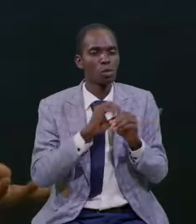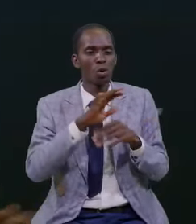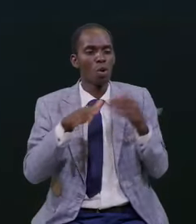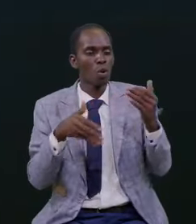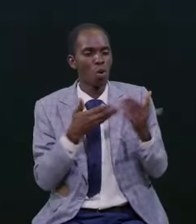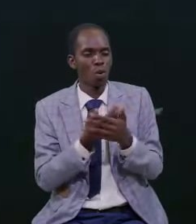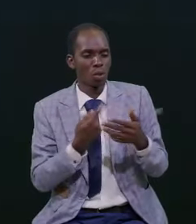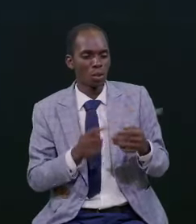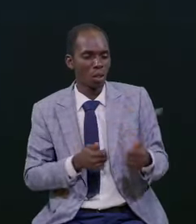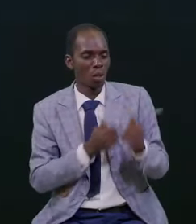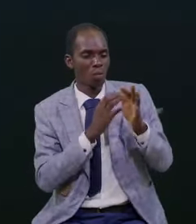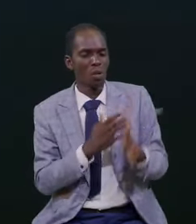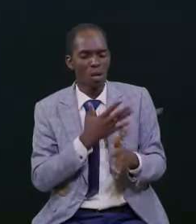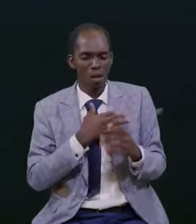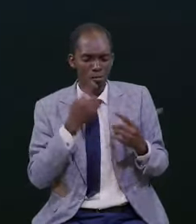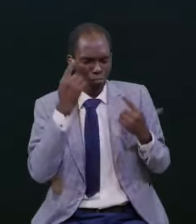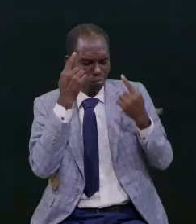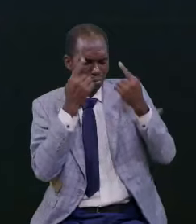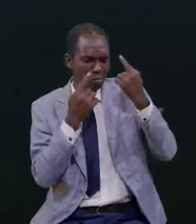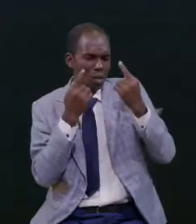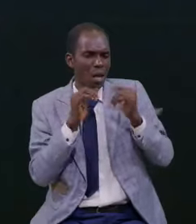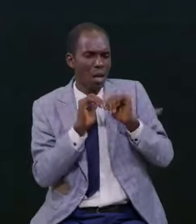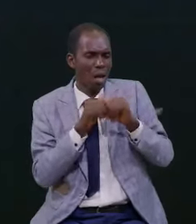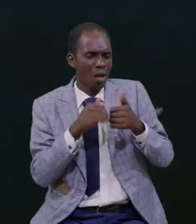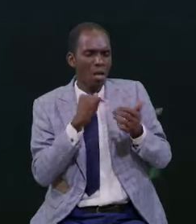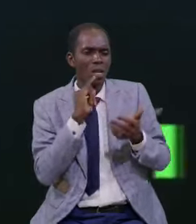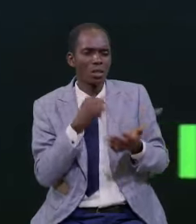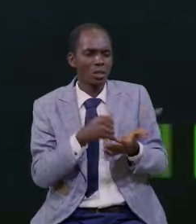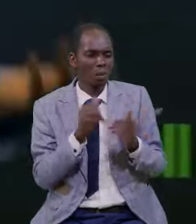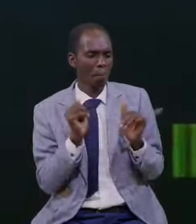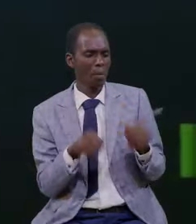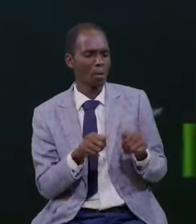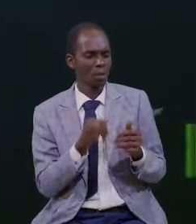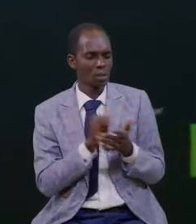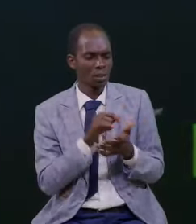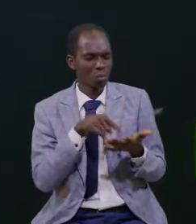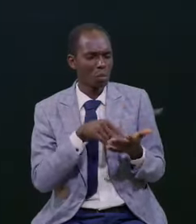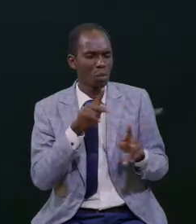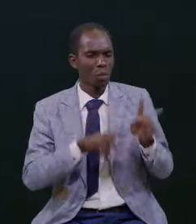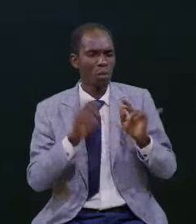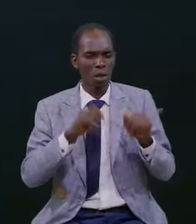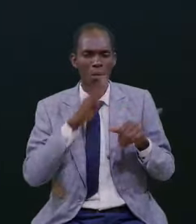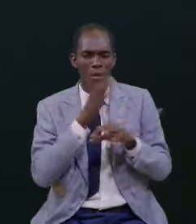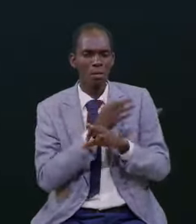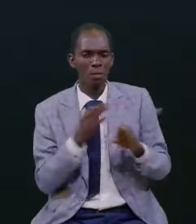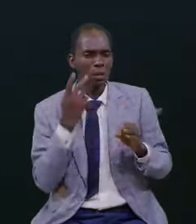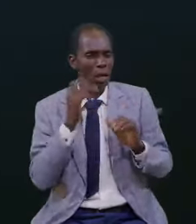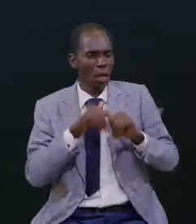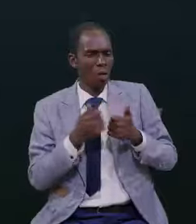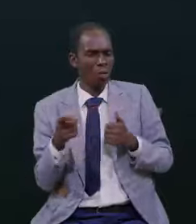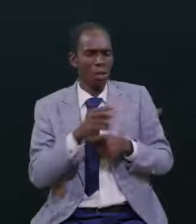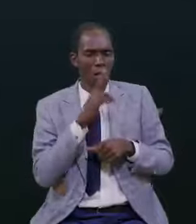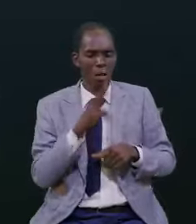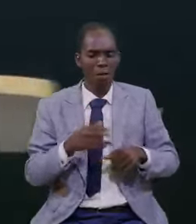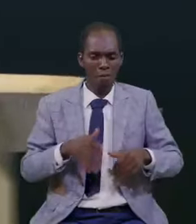these people be so free and see how they're talking freely and see how they're pouring out their heart? We want to